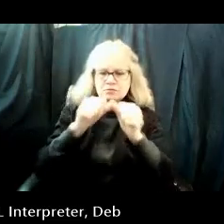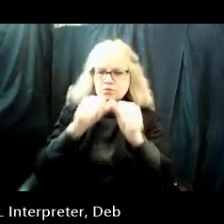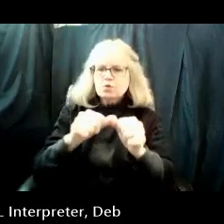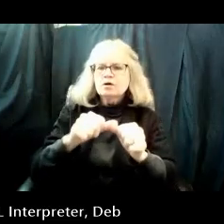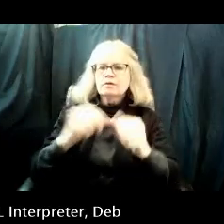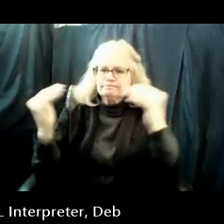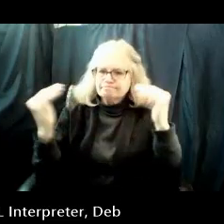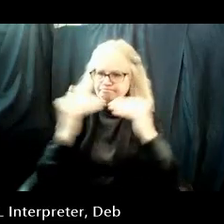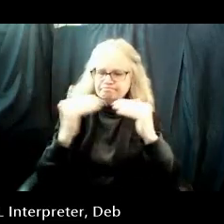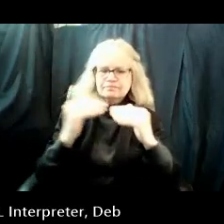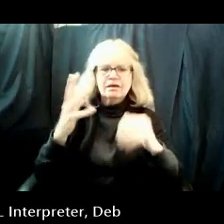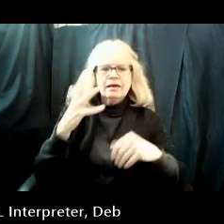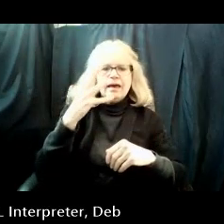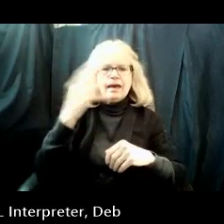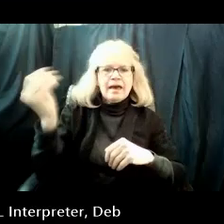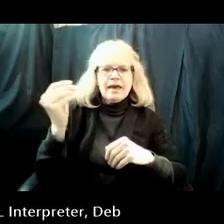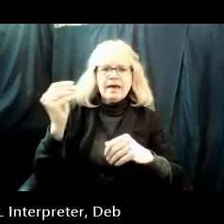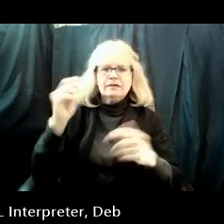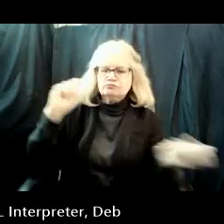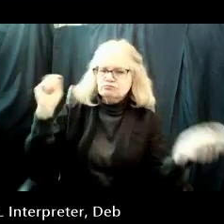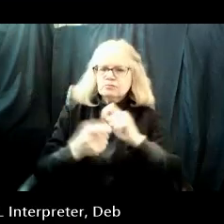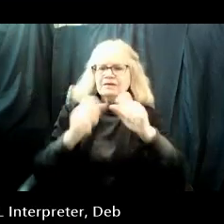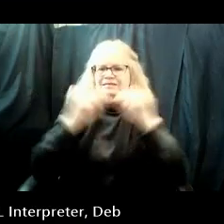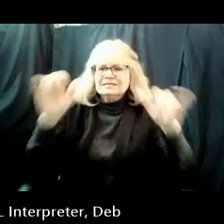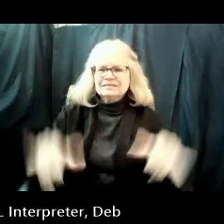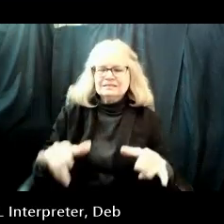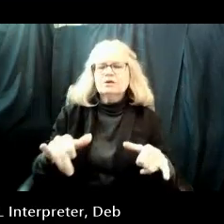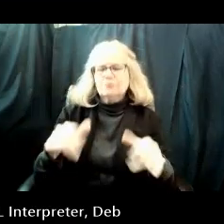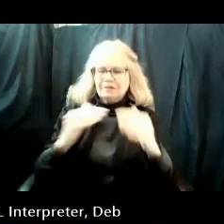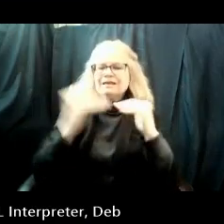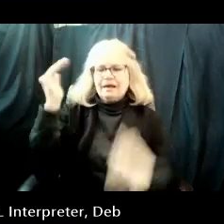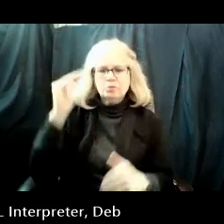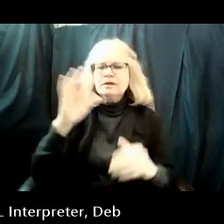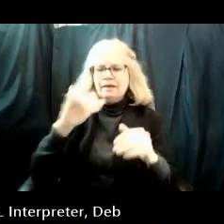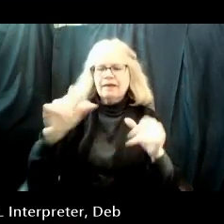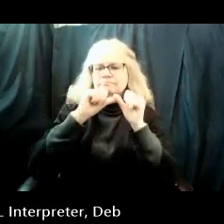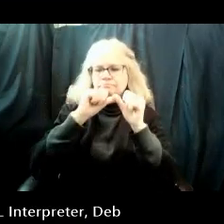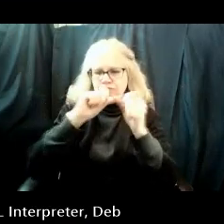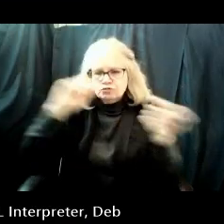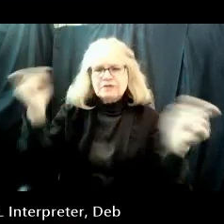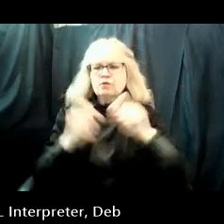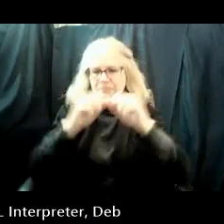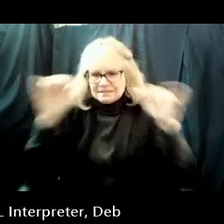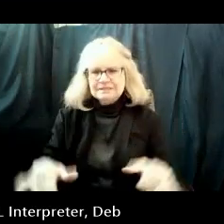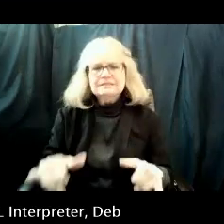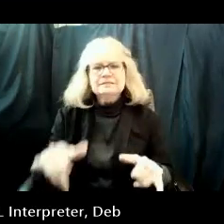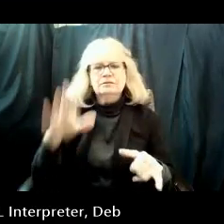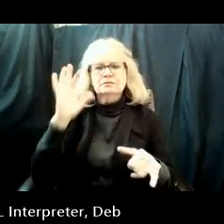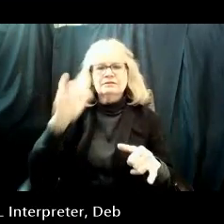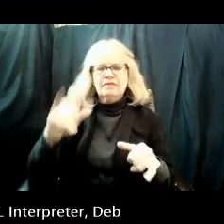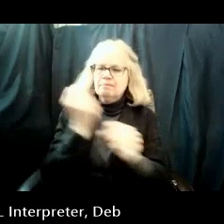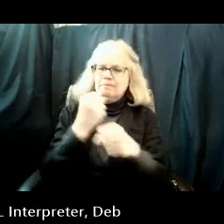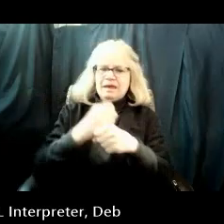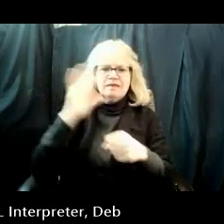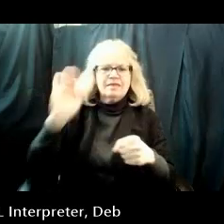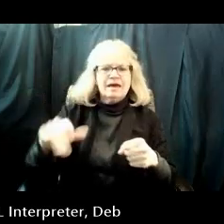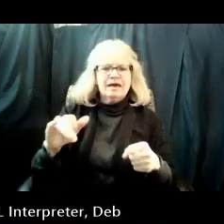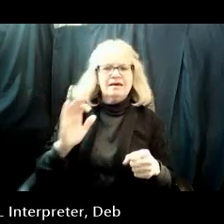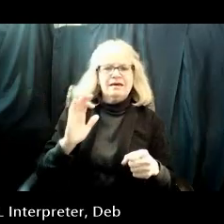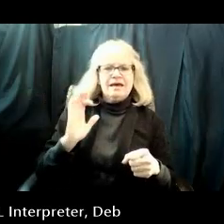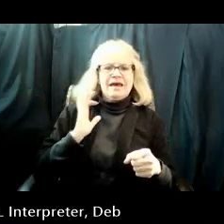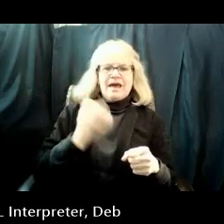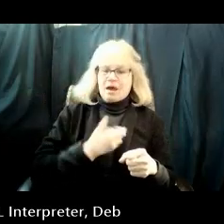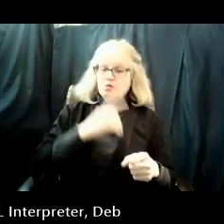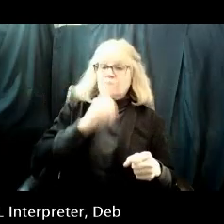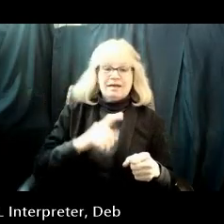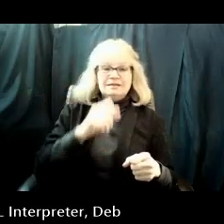the very systems that created it. The dual reality is not a failure of our communities. It is a testament to our brilliance,